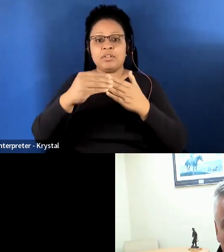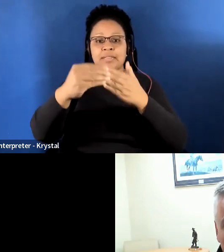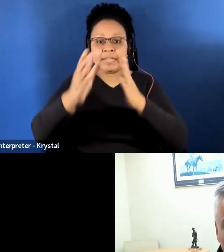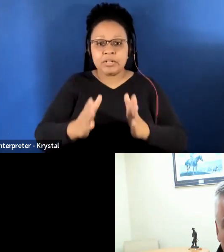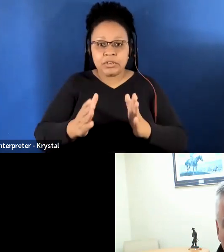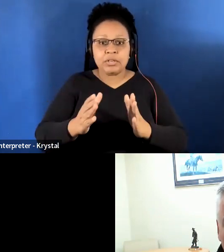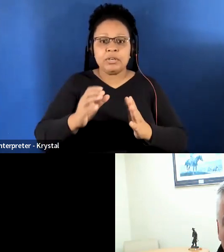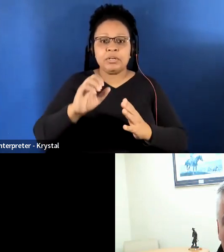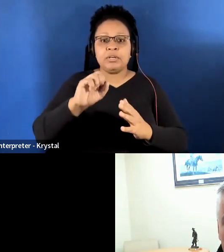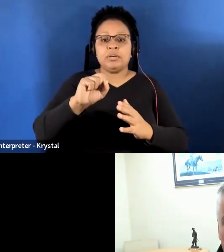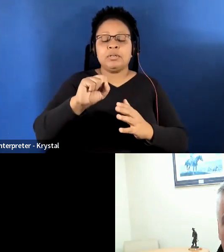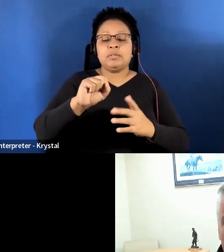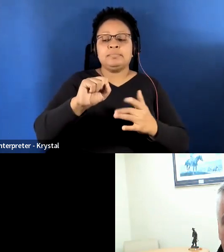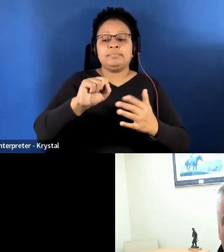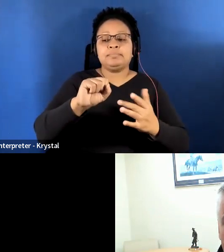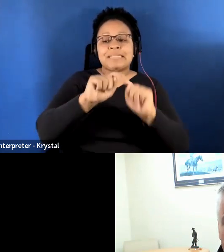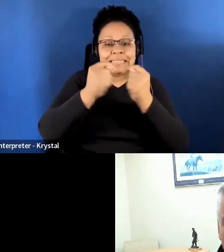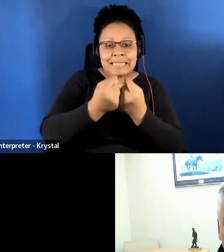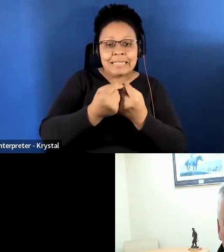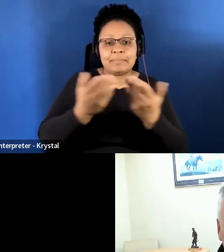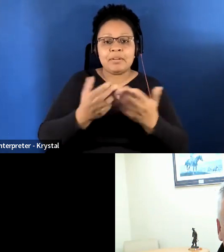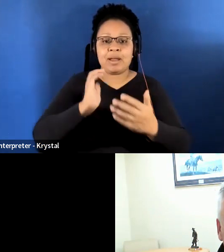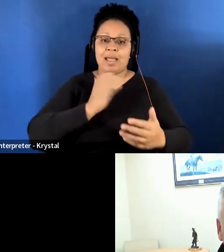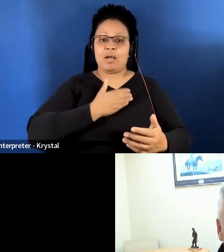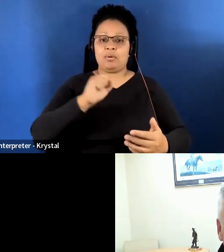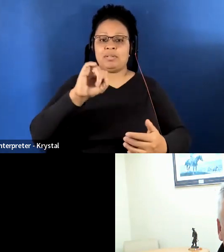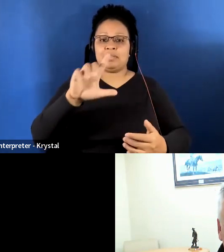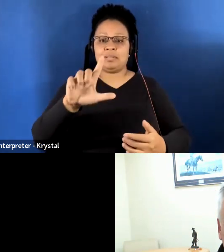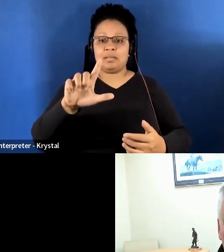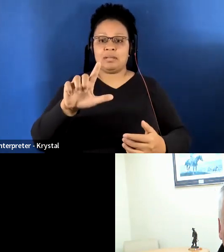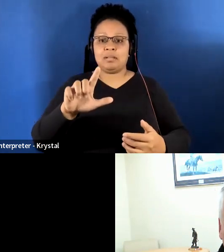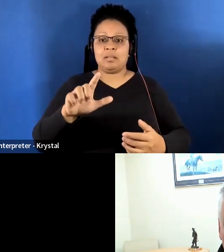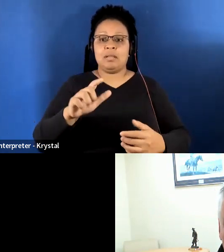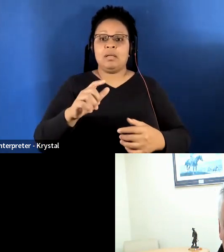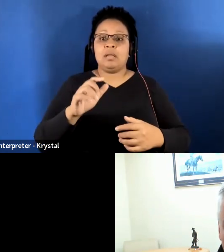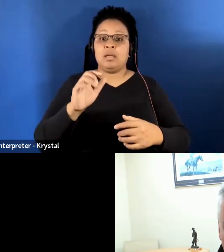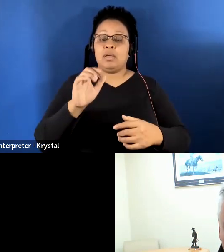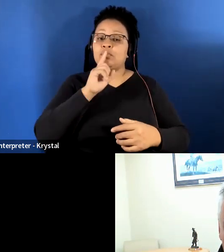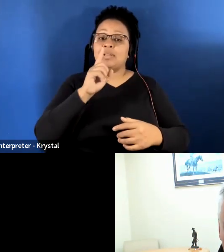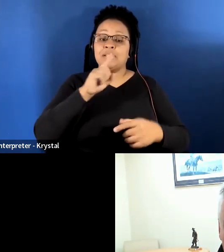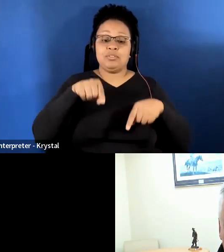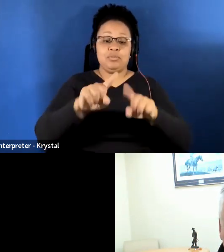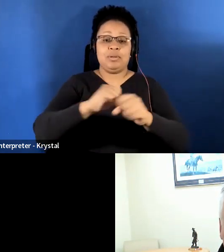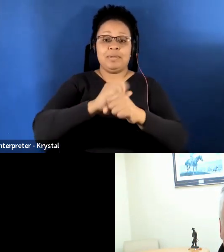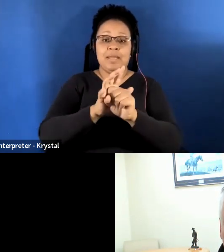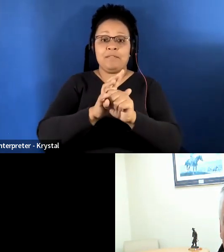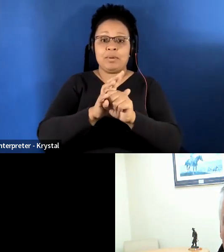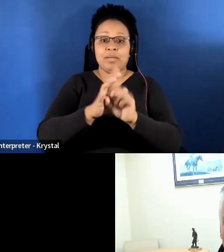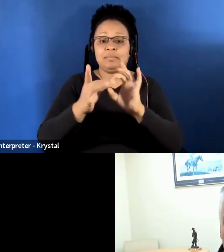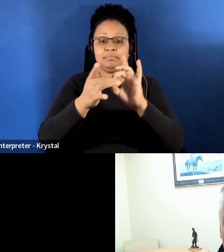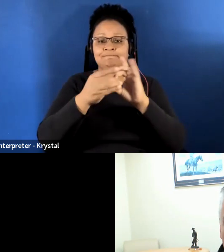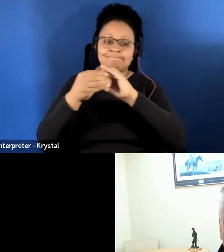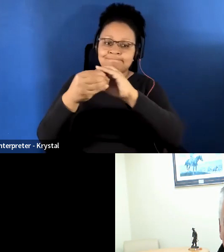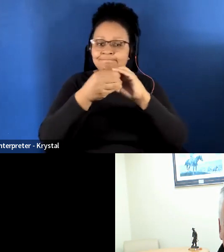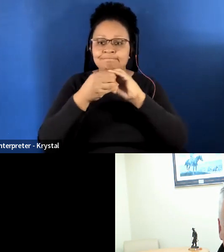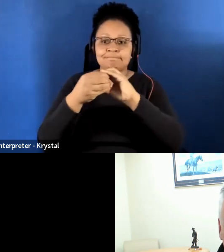here at our CIL. And we've actually, as a result of the pandemic, grew quite close together, and as